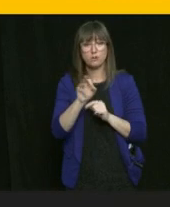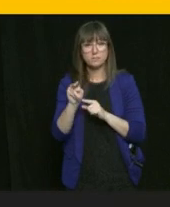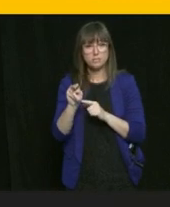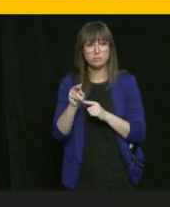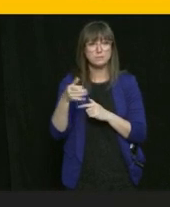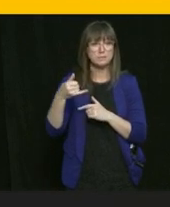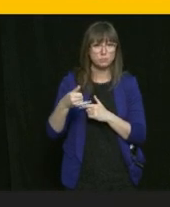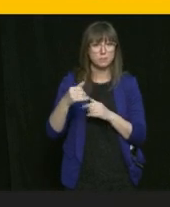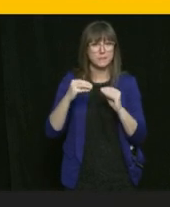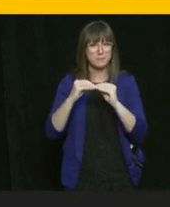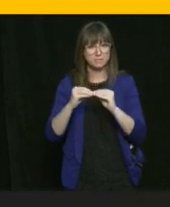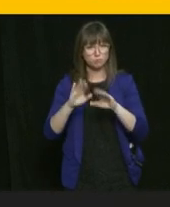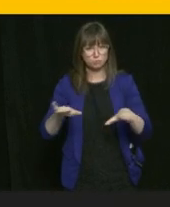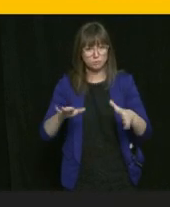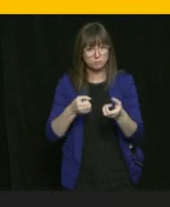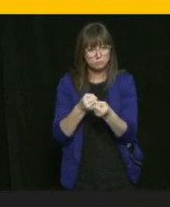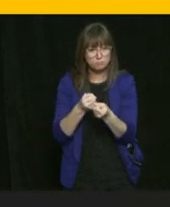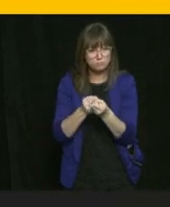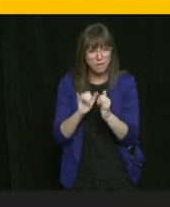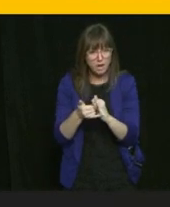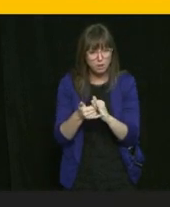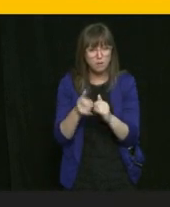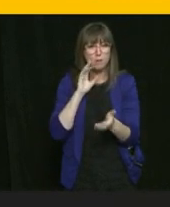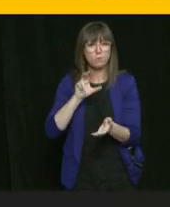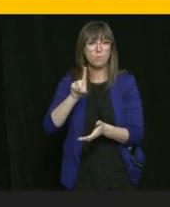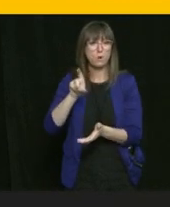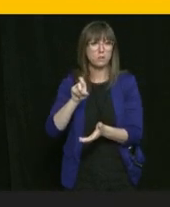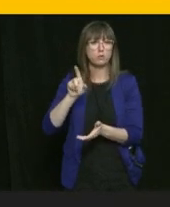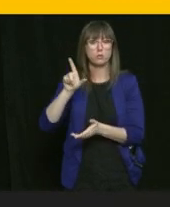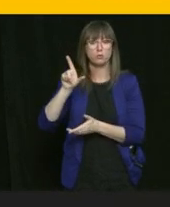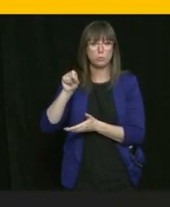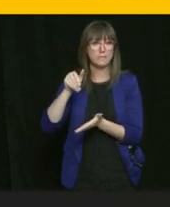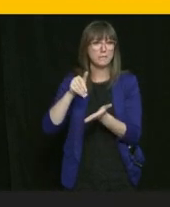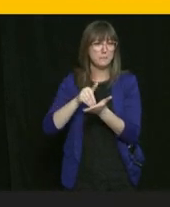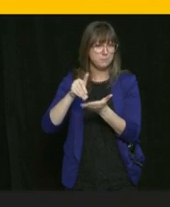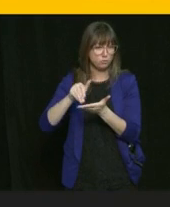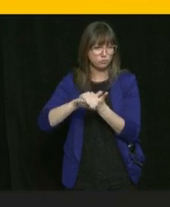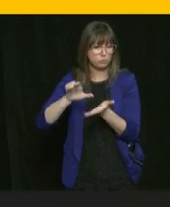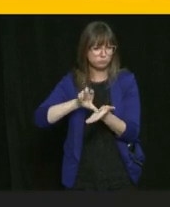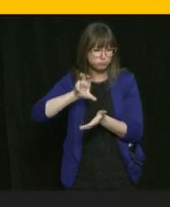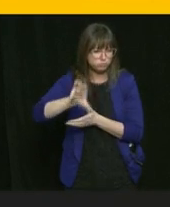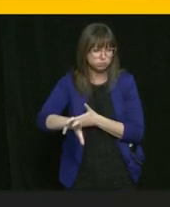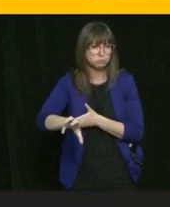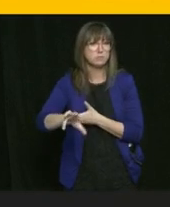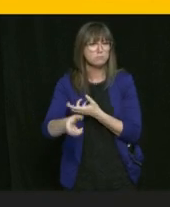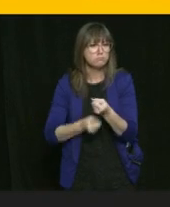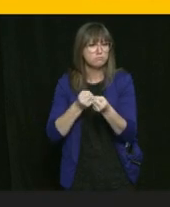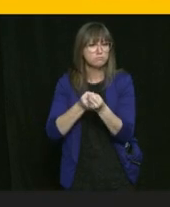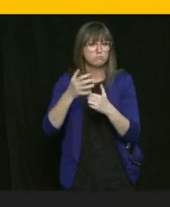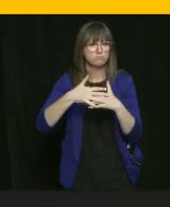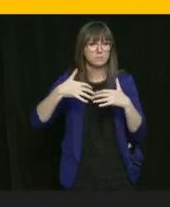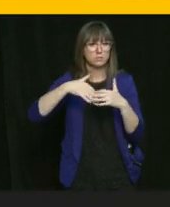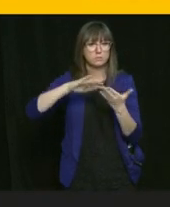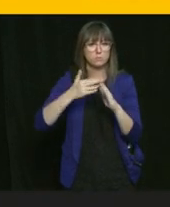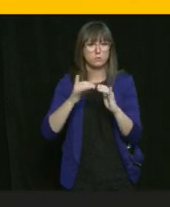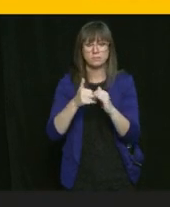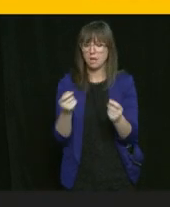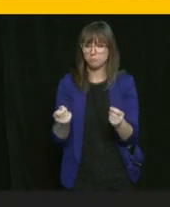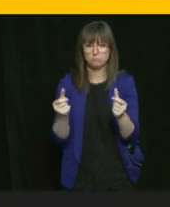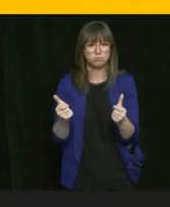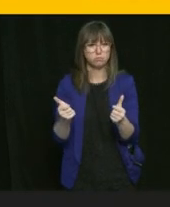and Métis Nation children, we will invest over $120 million to help Indigenous communities address their most